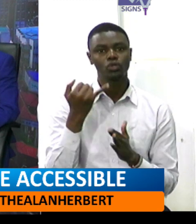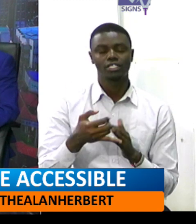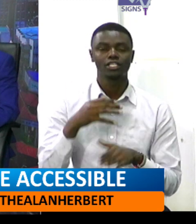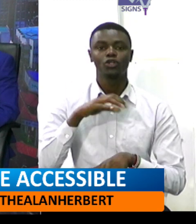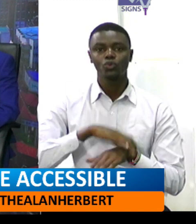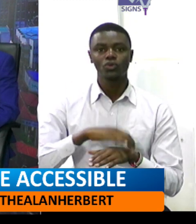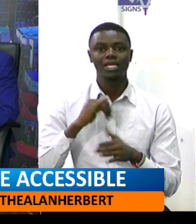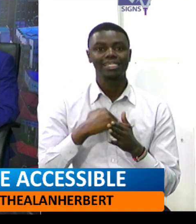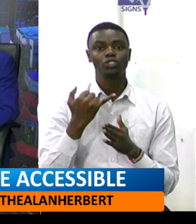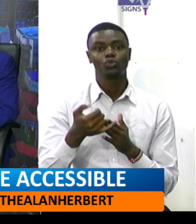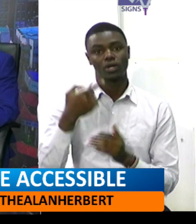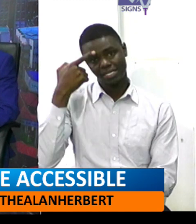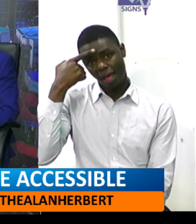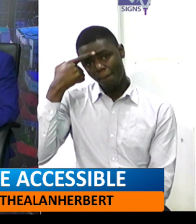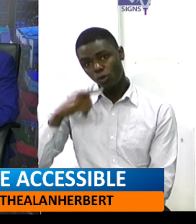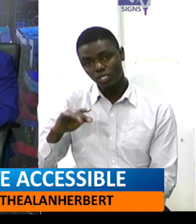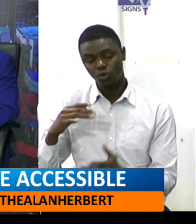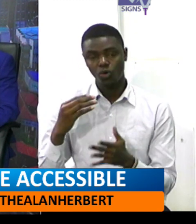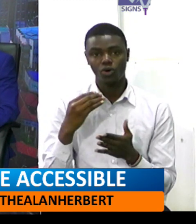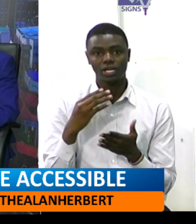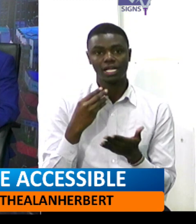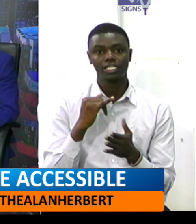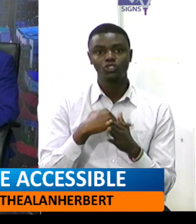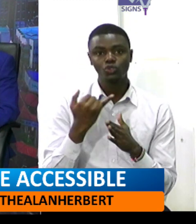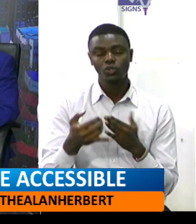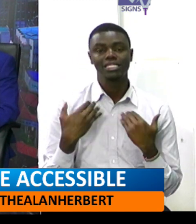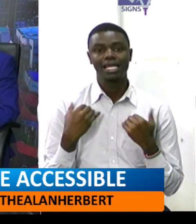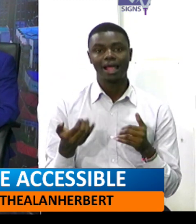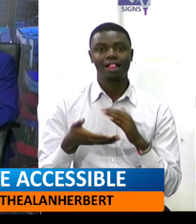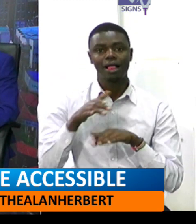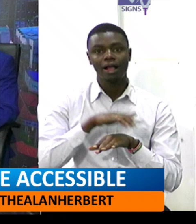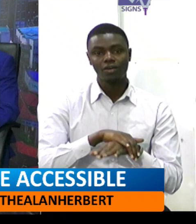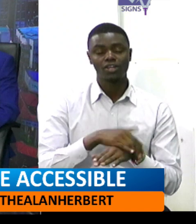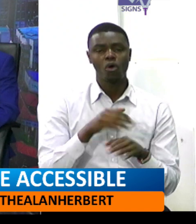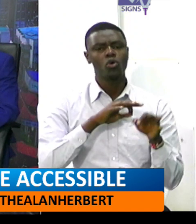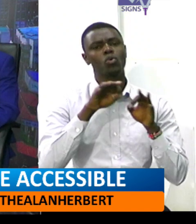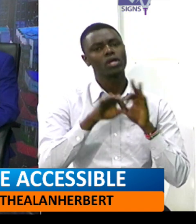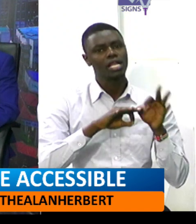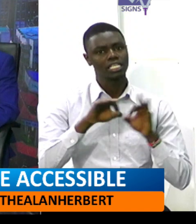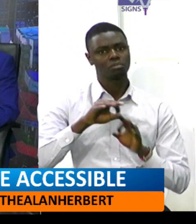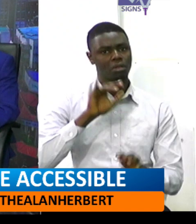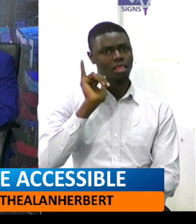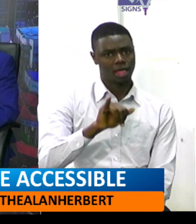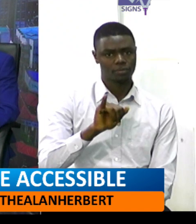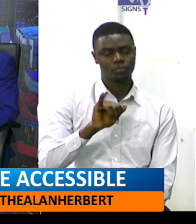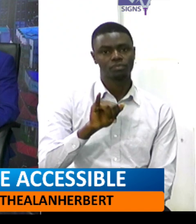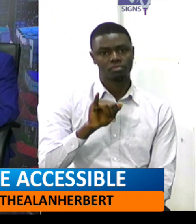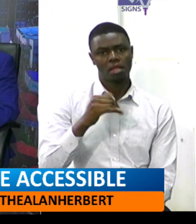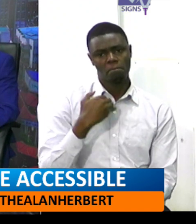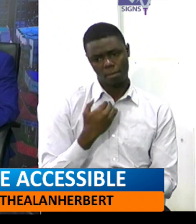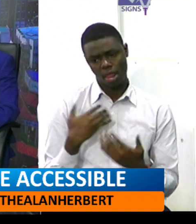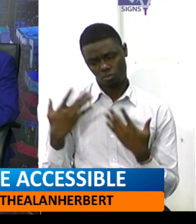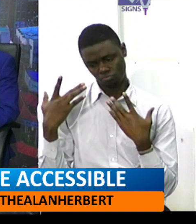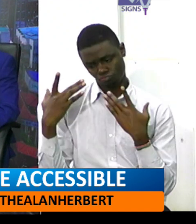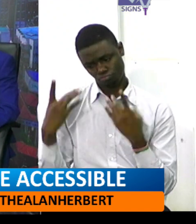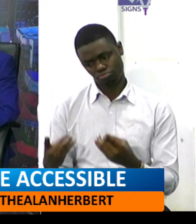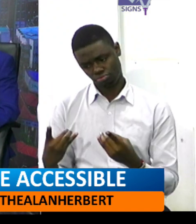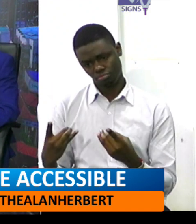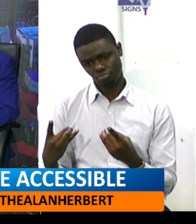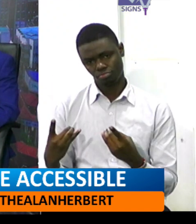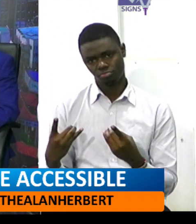get an insurance policy or an insurance health cover. You're going to take us through that point, from the point of me deciding to the